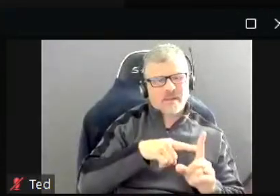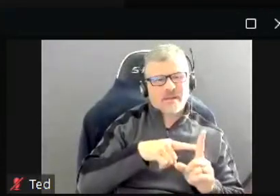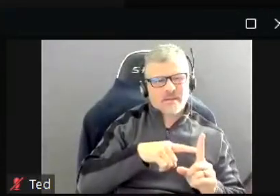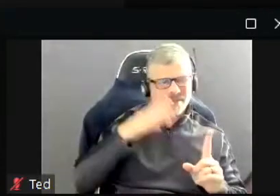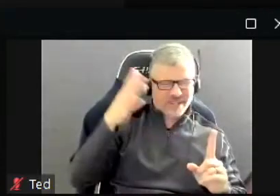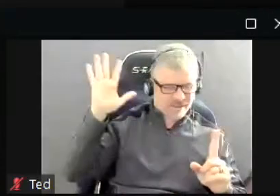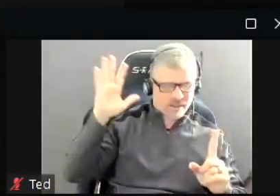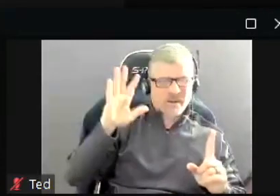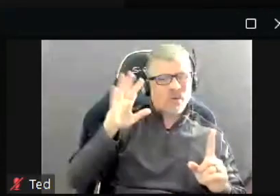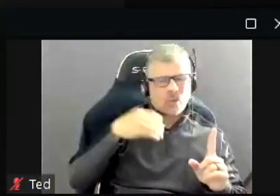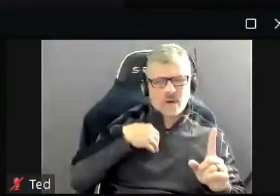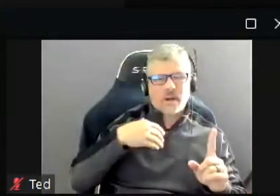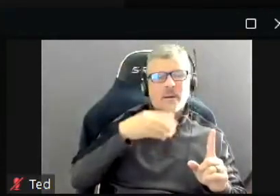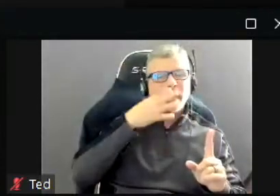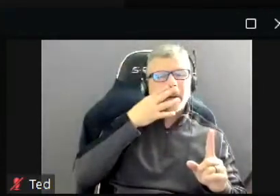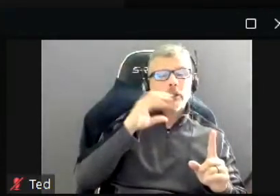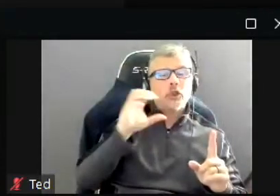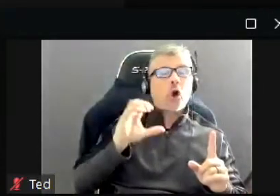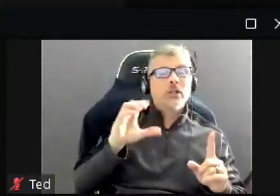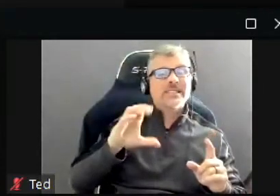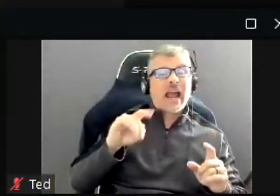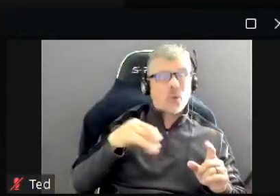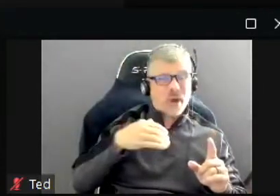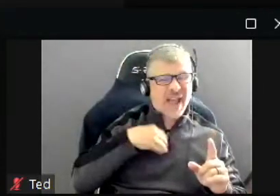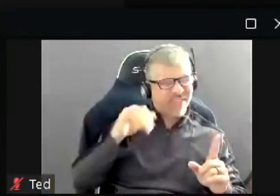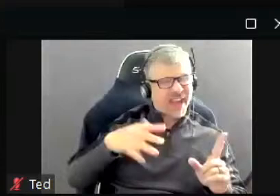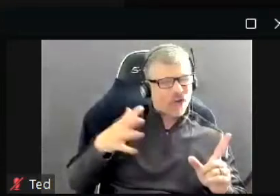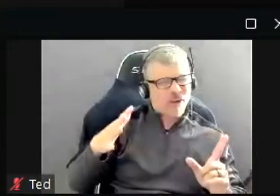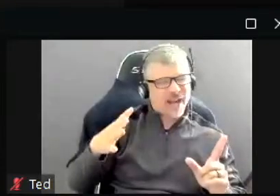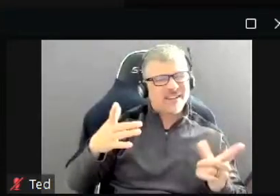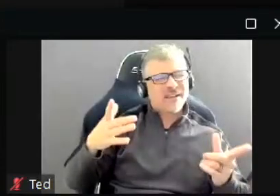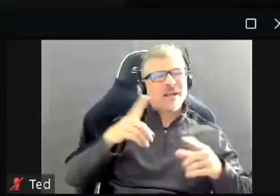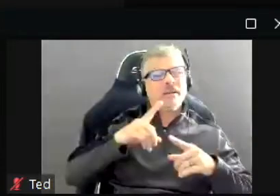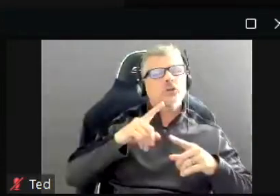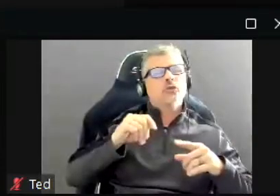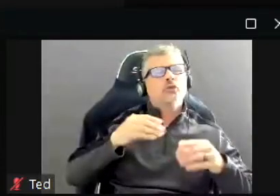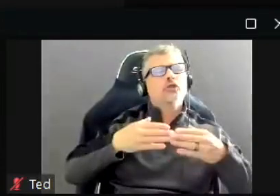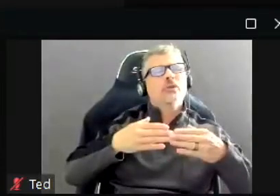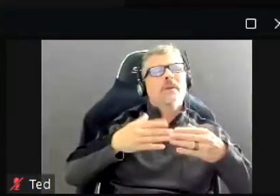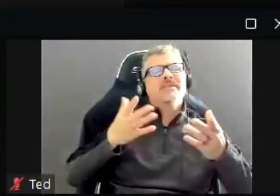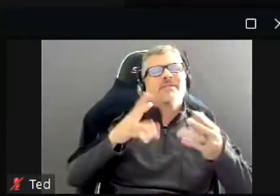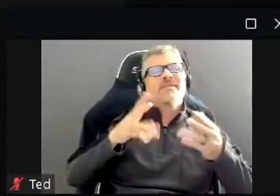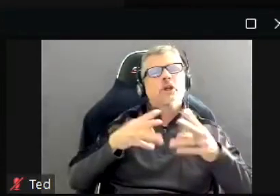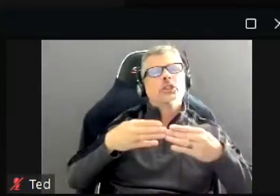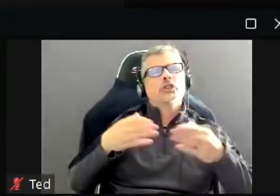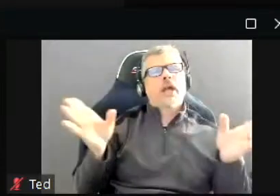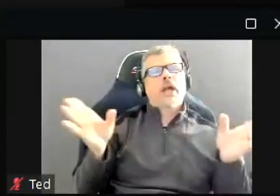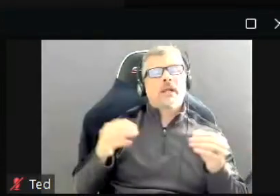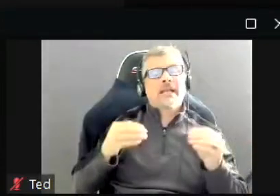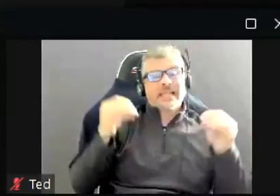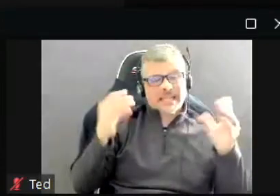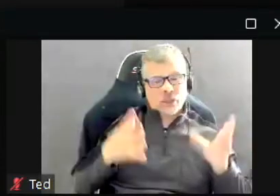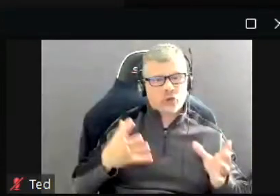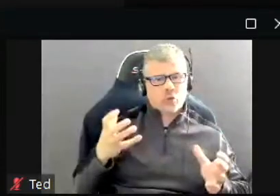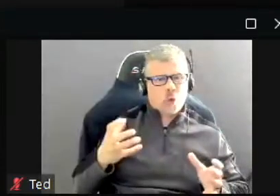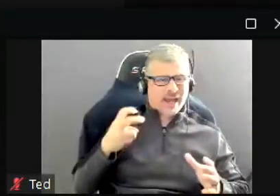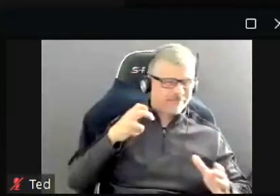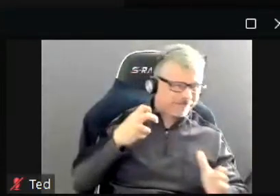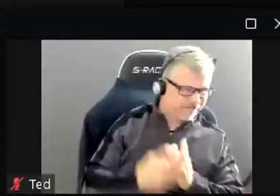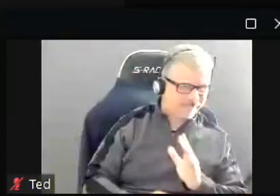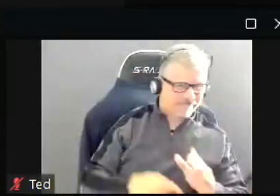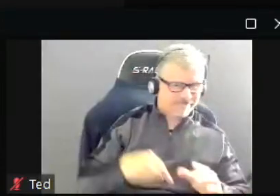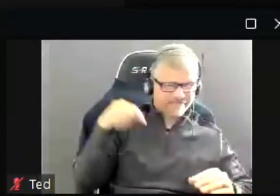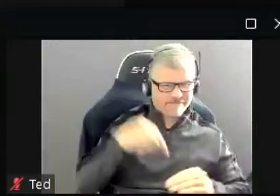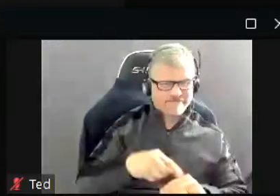done. We do have that in Charles County also, but it's very general. I think the teachers want a down and dirty, let's talk about